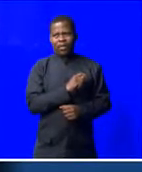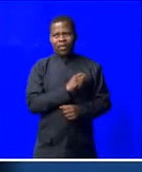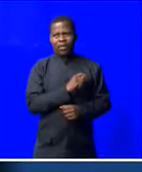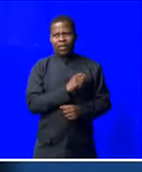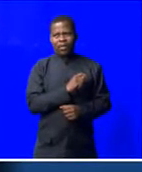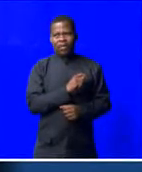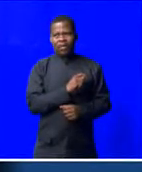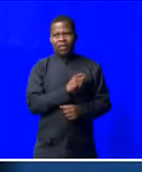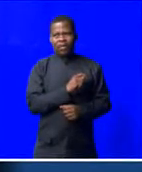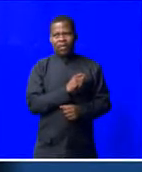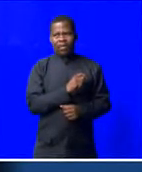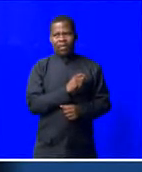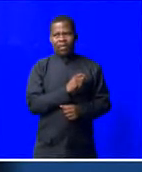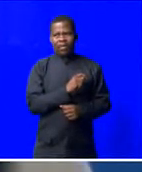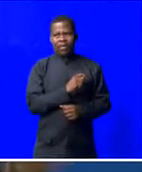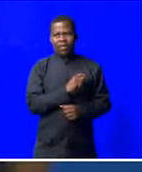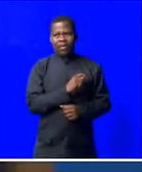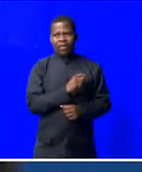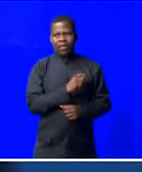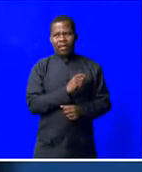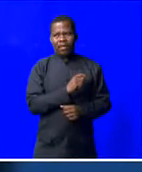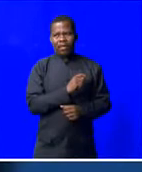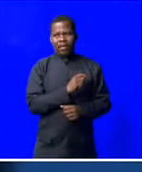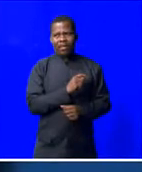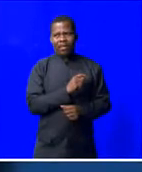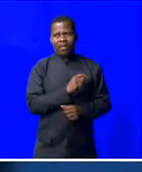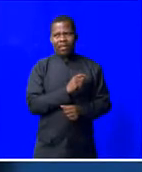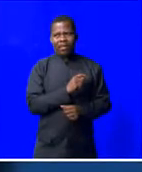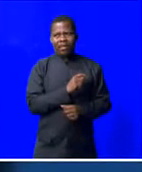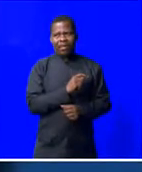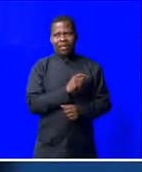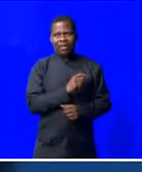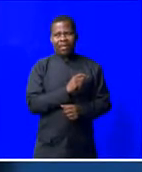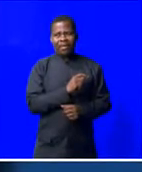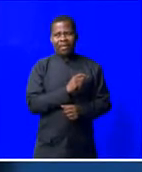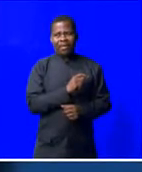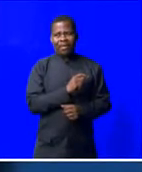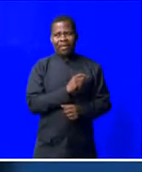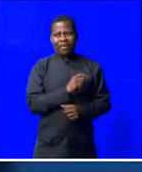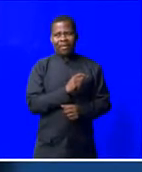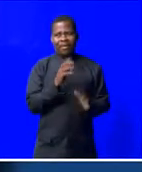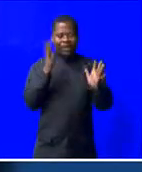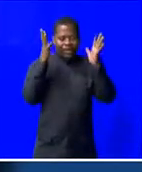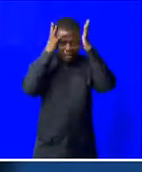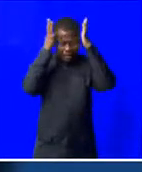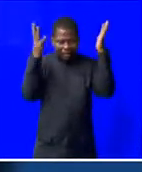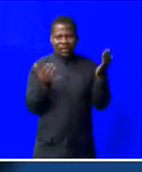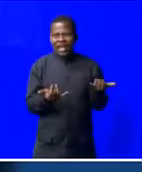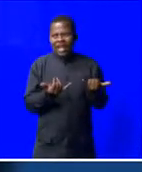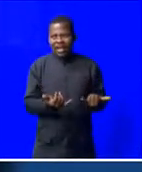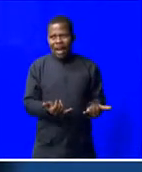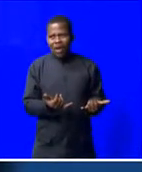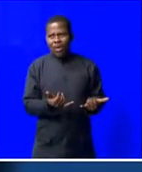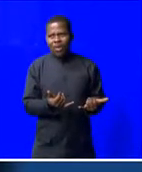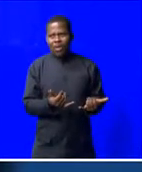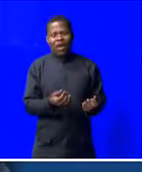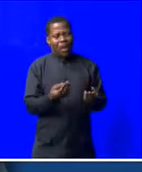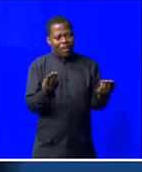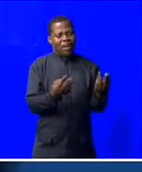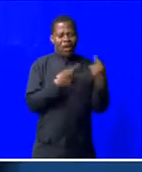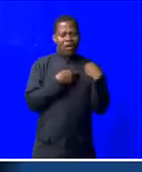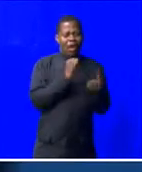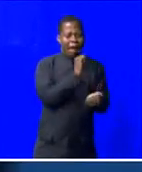sesinaso lamakati kubamba magundwane lamakati simnika kudla sinikela ubisi kodwa hayi ababa magundwane hayi